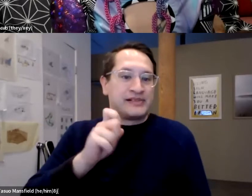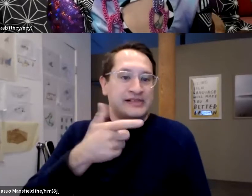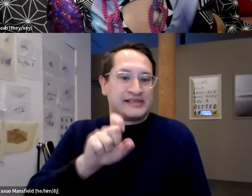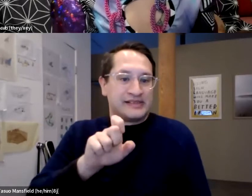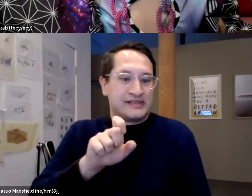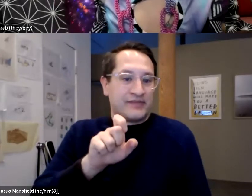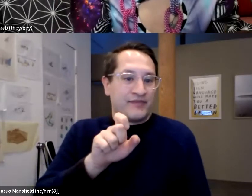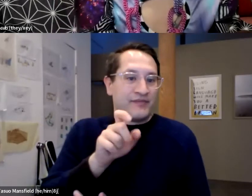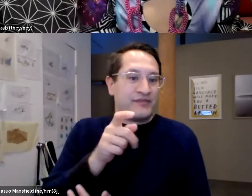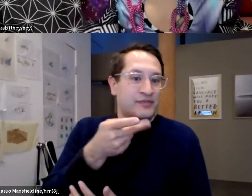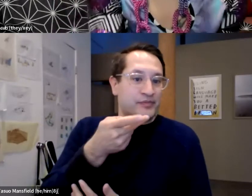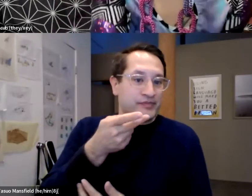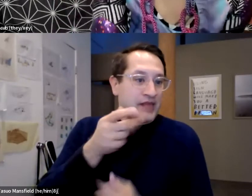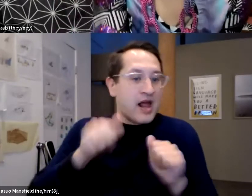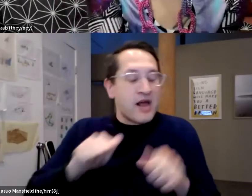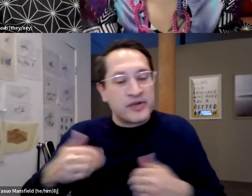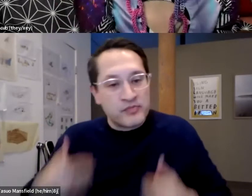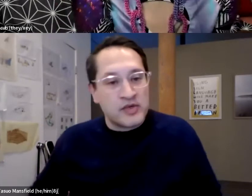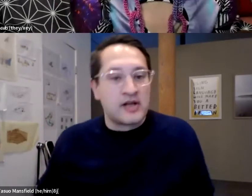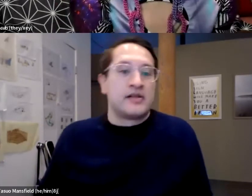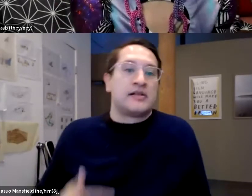how it's privileged,